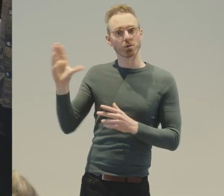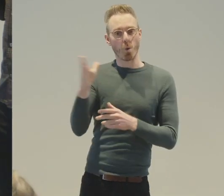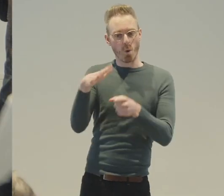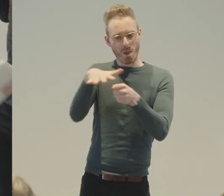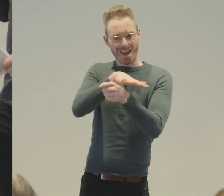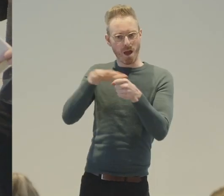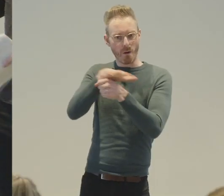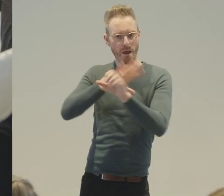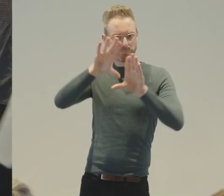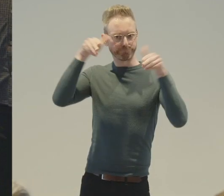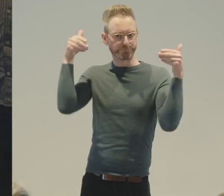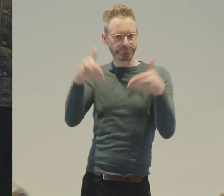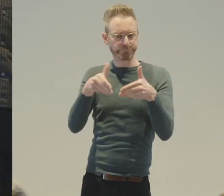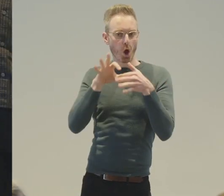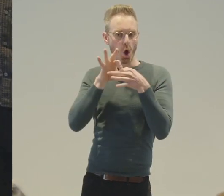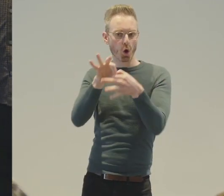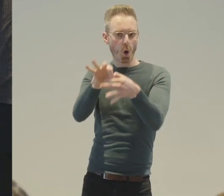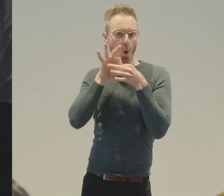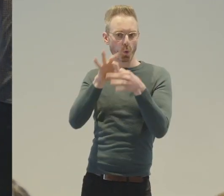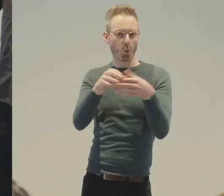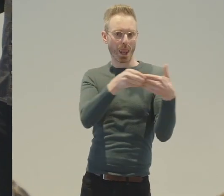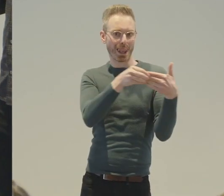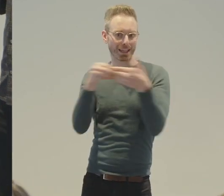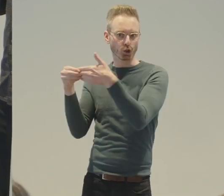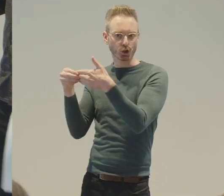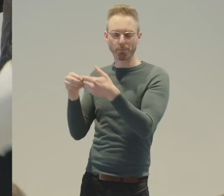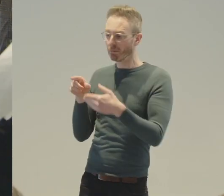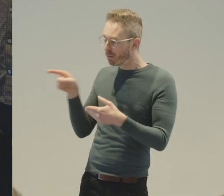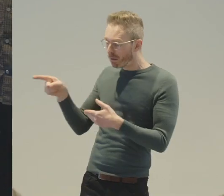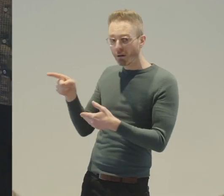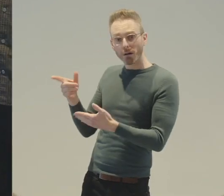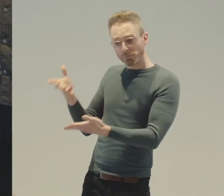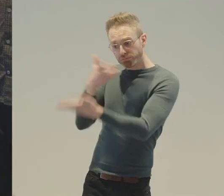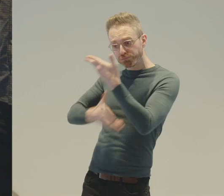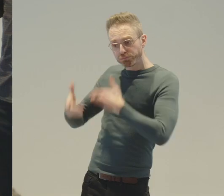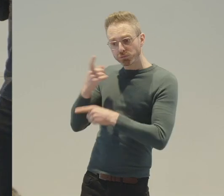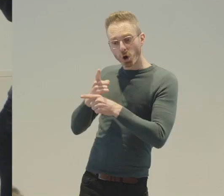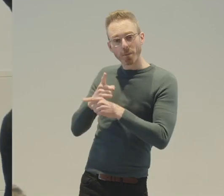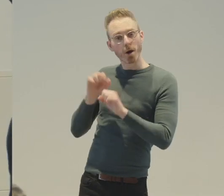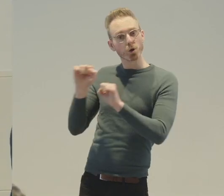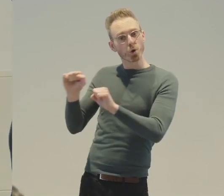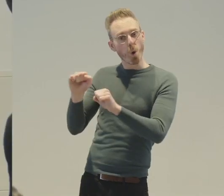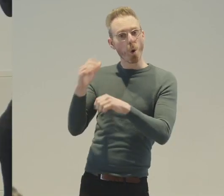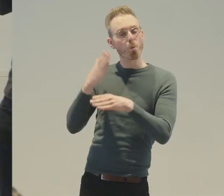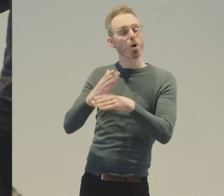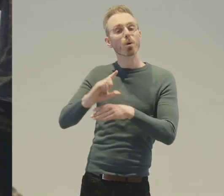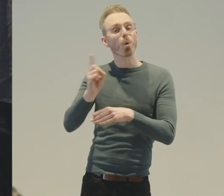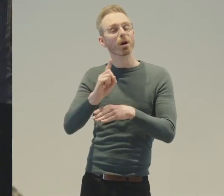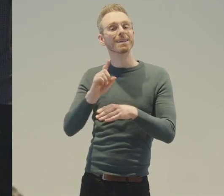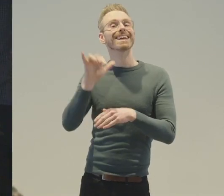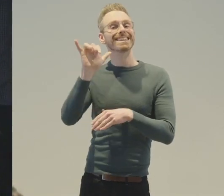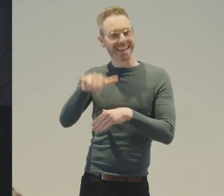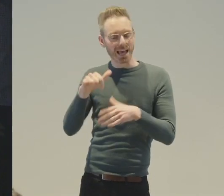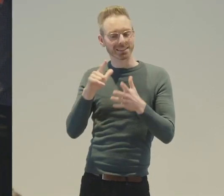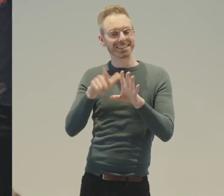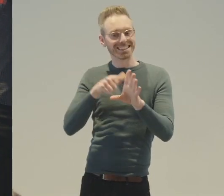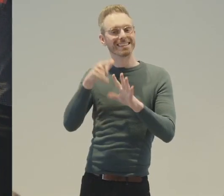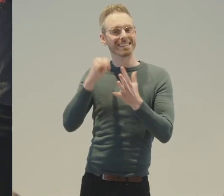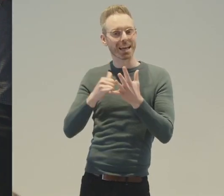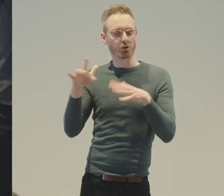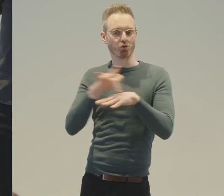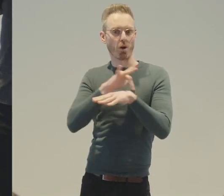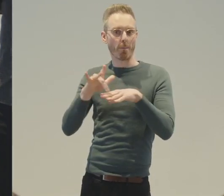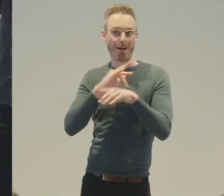lot more accessible. So do you want to tell us a little bit about your work with Yes Drama and your work here at the Lowry? So I worked at the Lowry